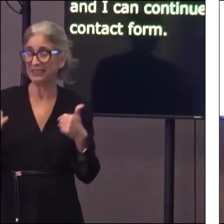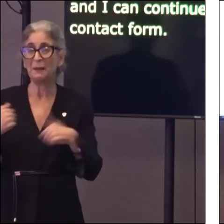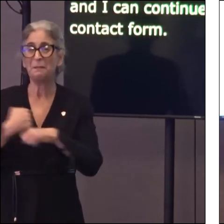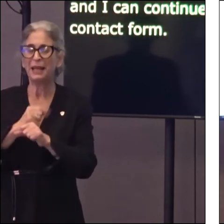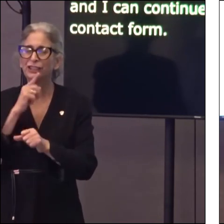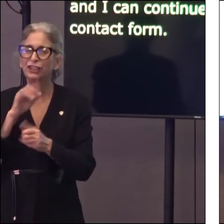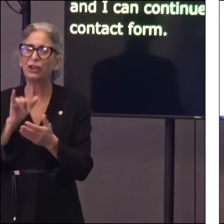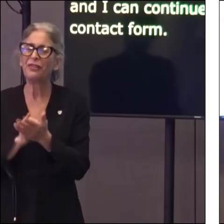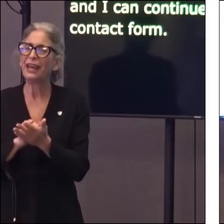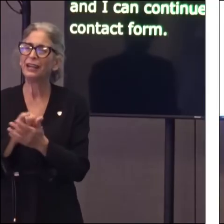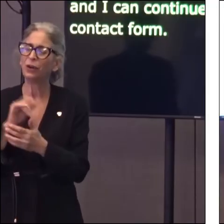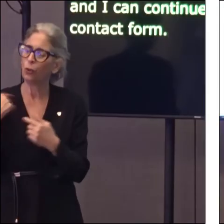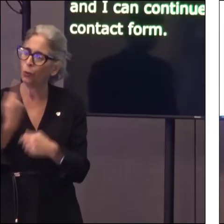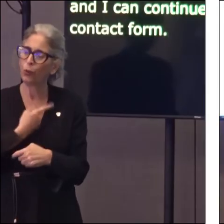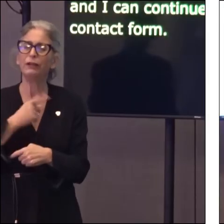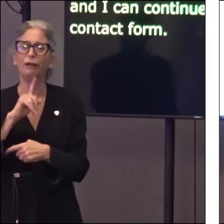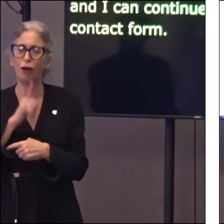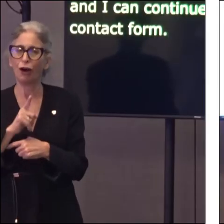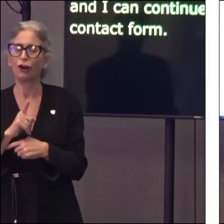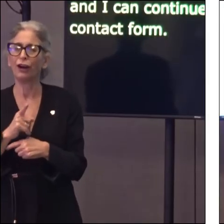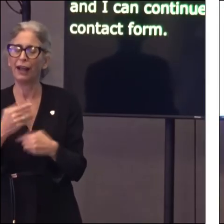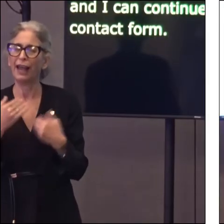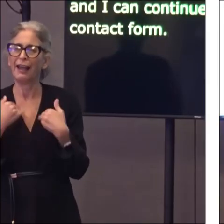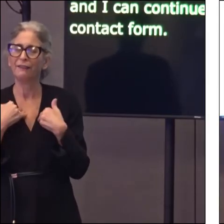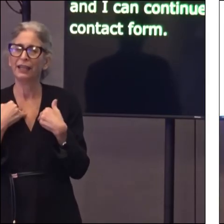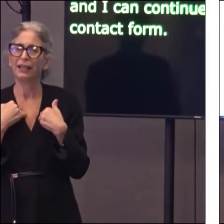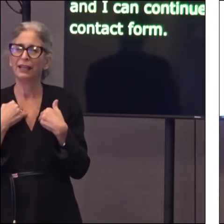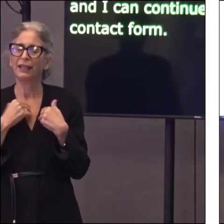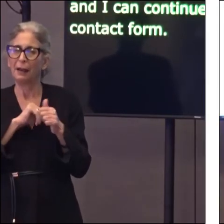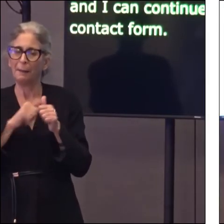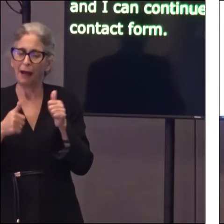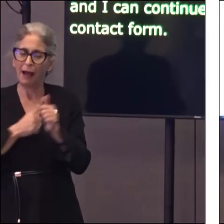make sure that we are getting this in the hands